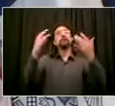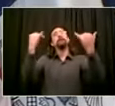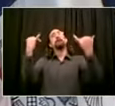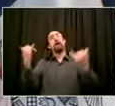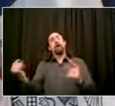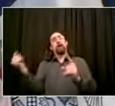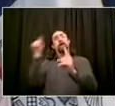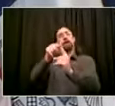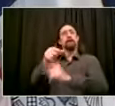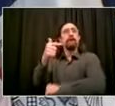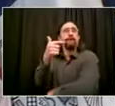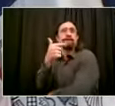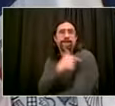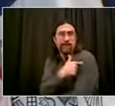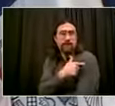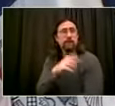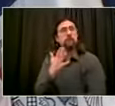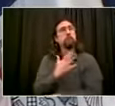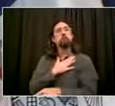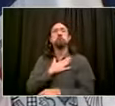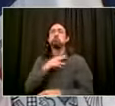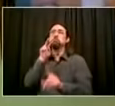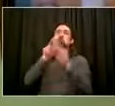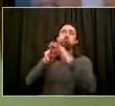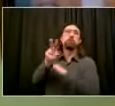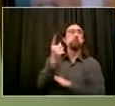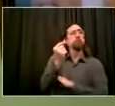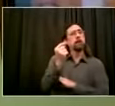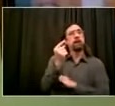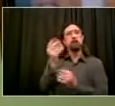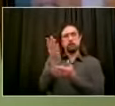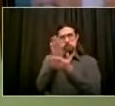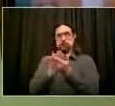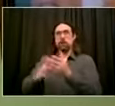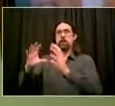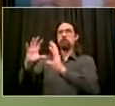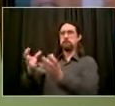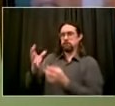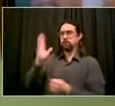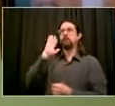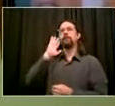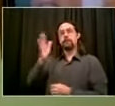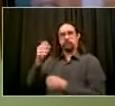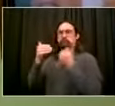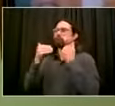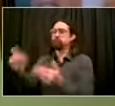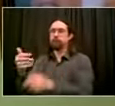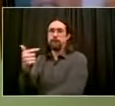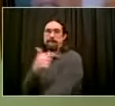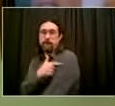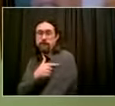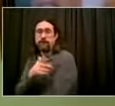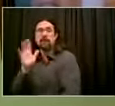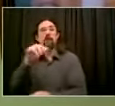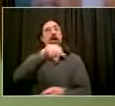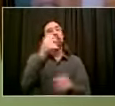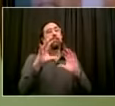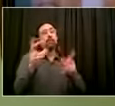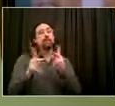Sure, I can go ahead and start. I think everything the mayor said is right on target, and I can tell you from my own personal experience working